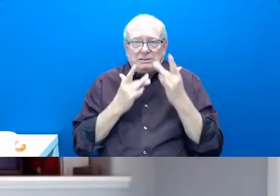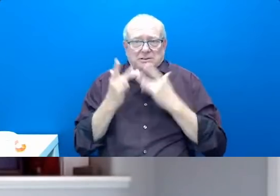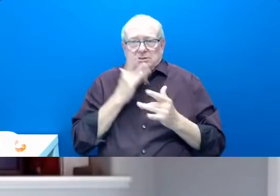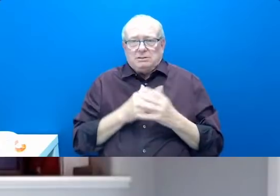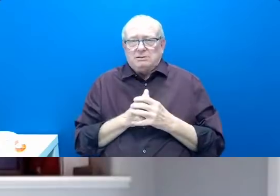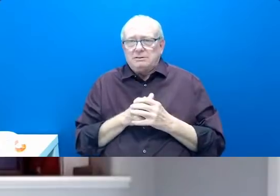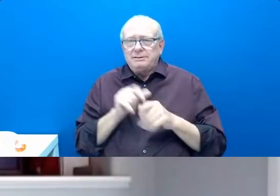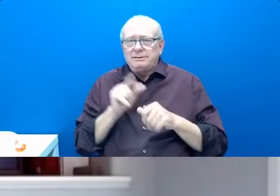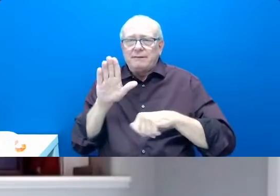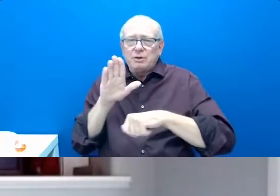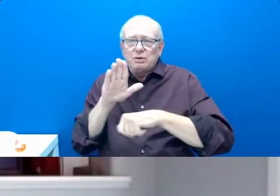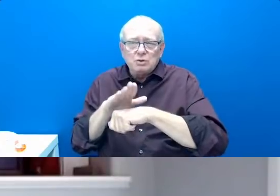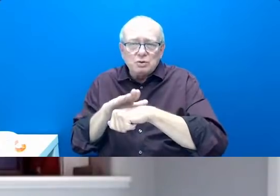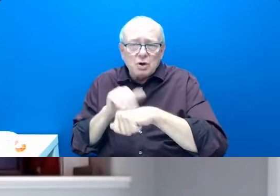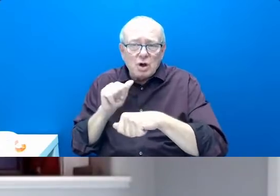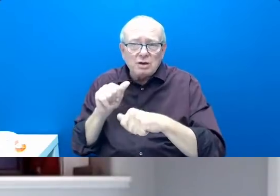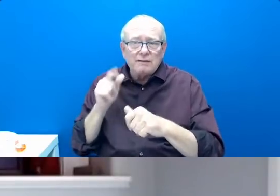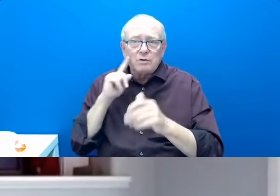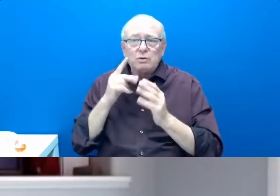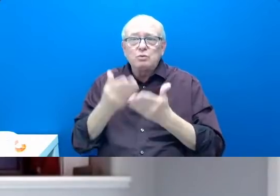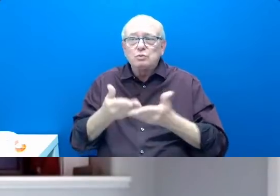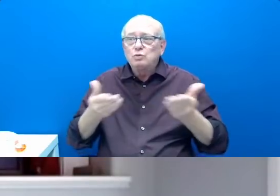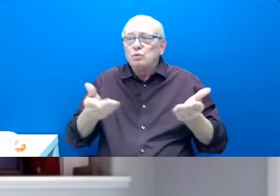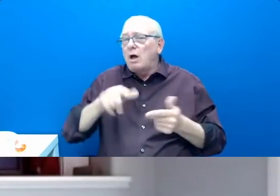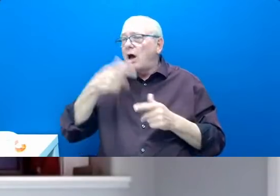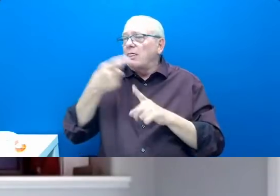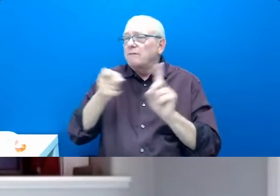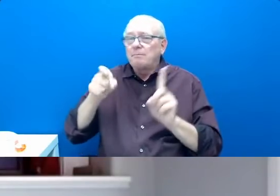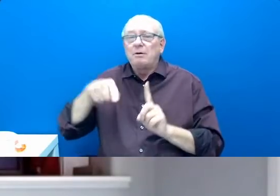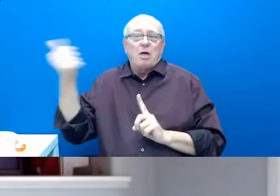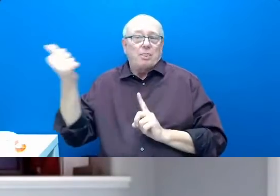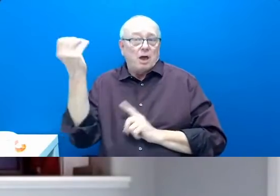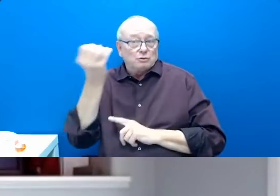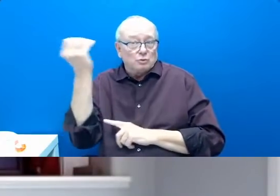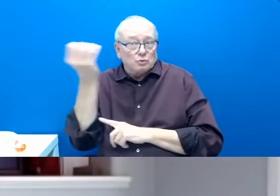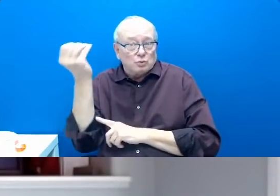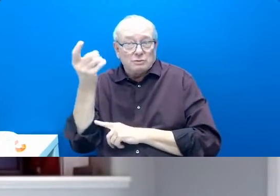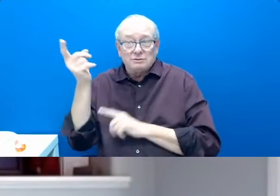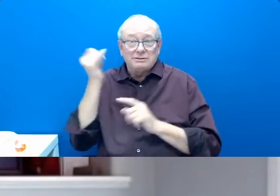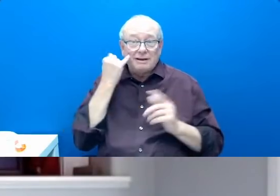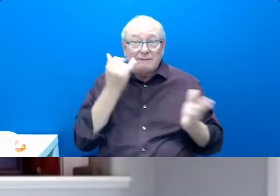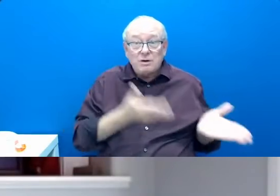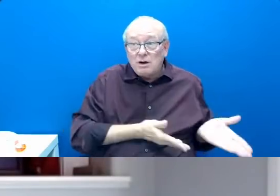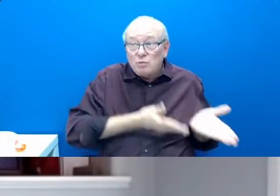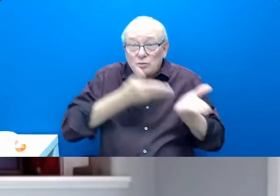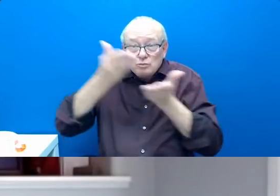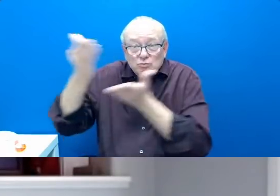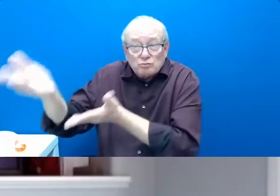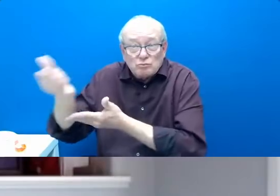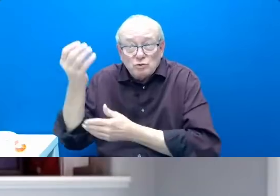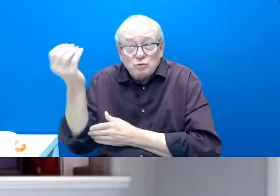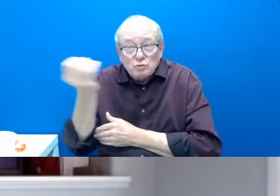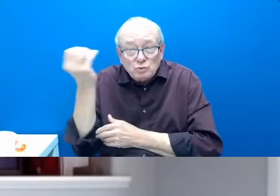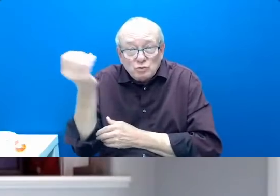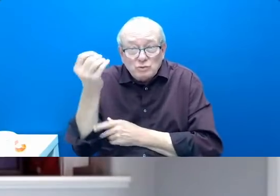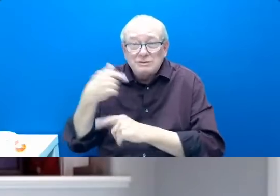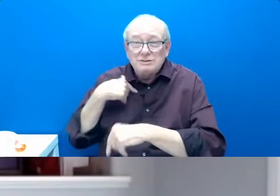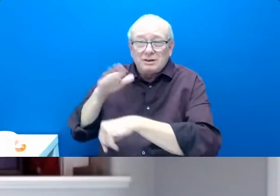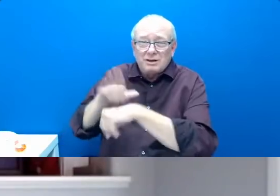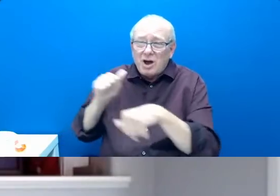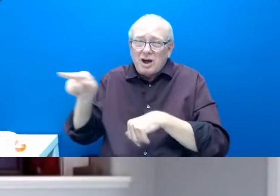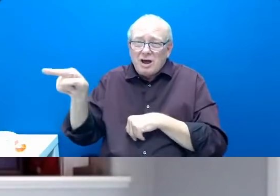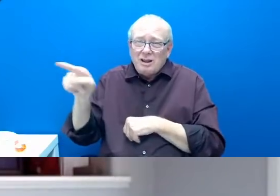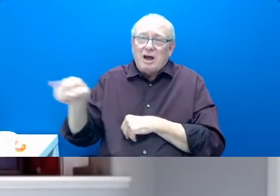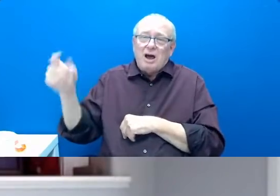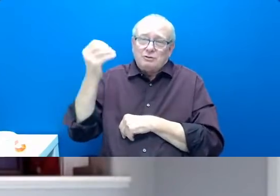other resources from, say, Ontario, if that's where they'd be shipped to. So perhaps we'd have to task a resource out of Ontario to come help